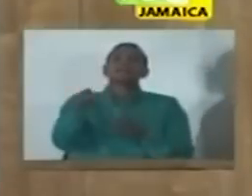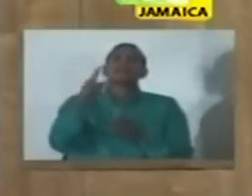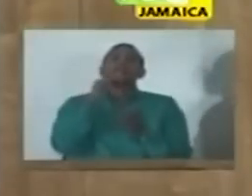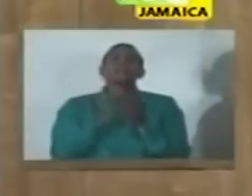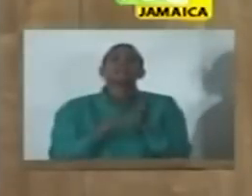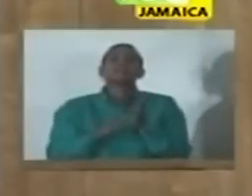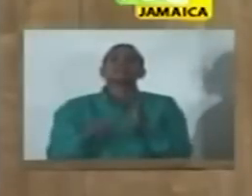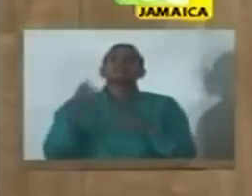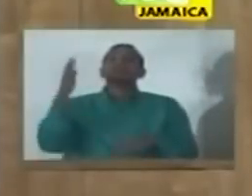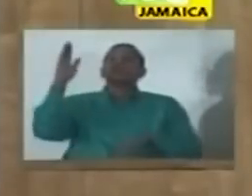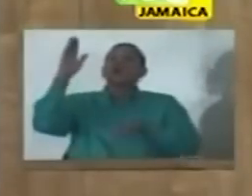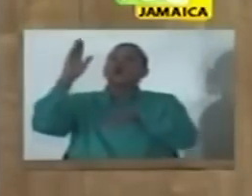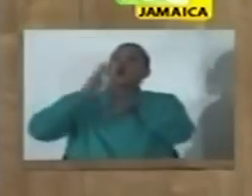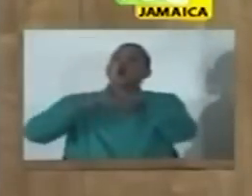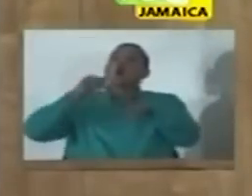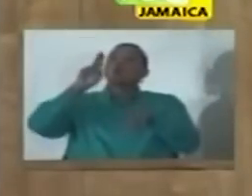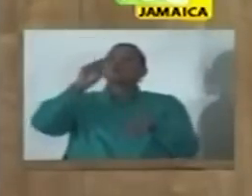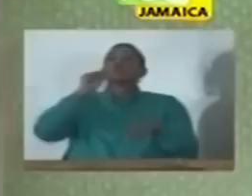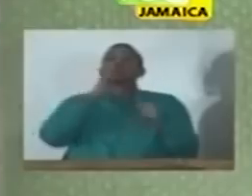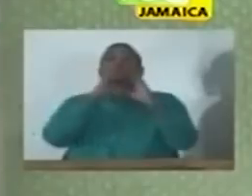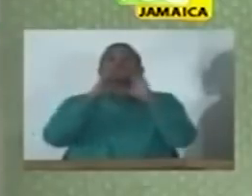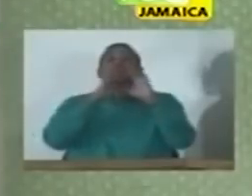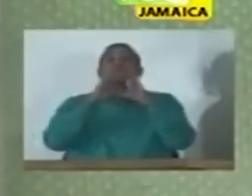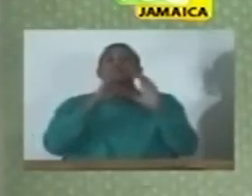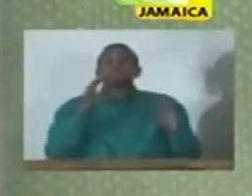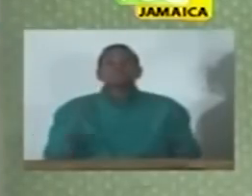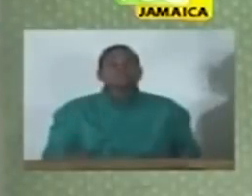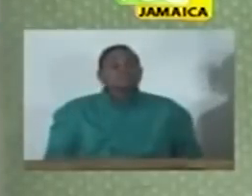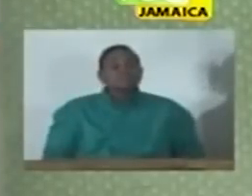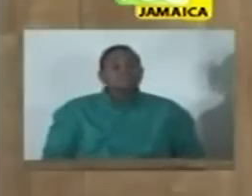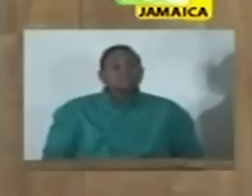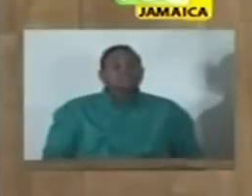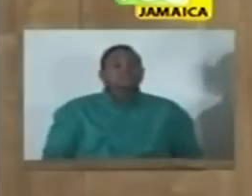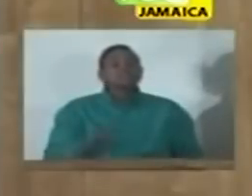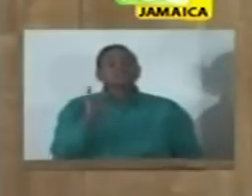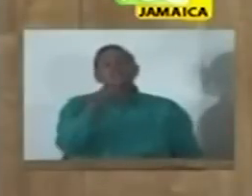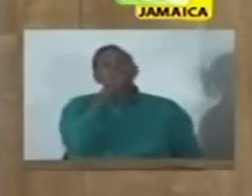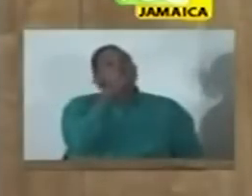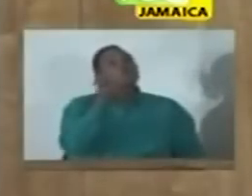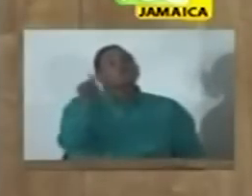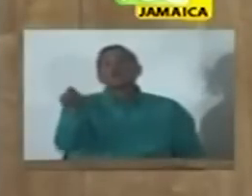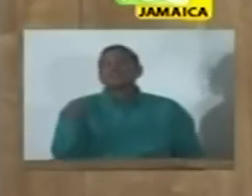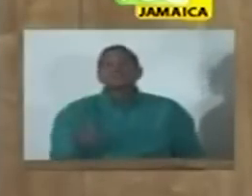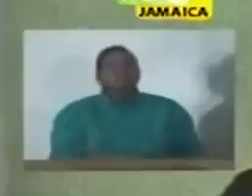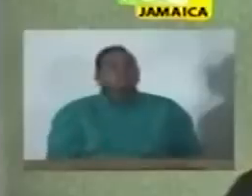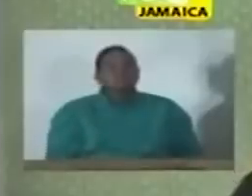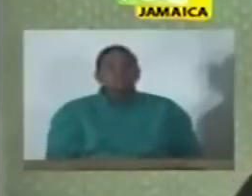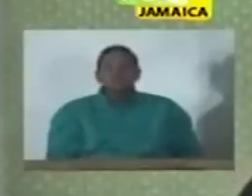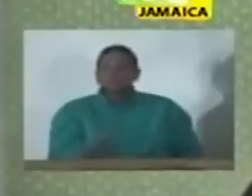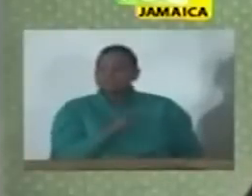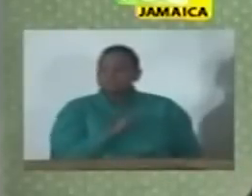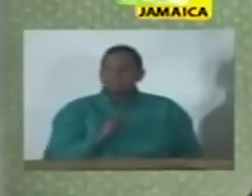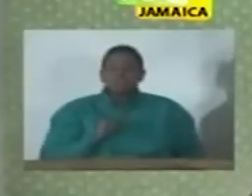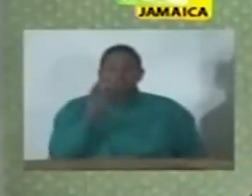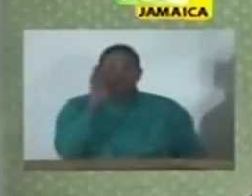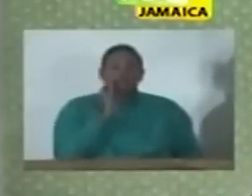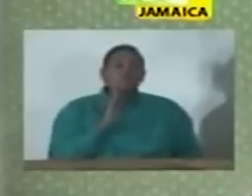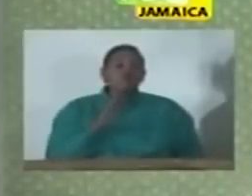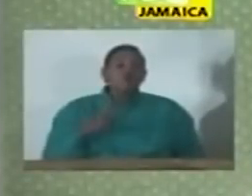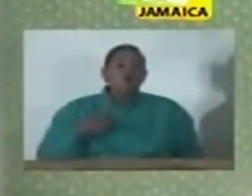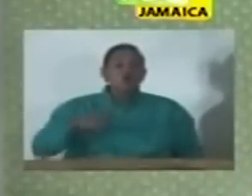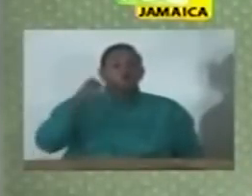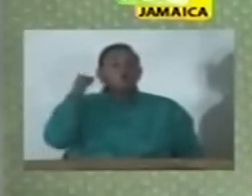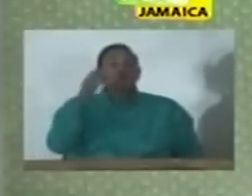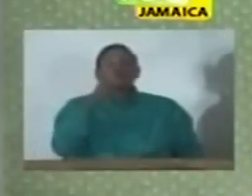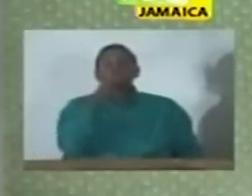in the U.S. Embassy. That's not the question. That's not the question that you asked. Don't. That's the question I Senator asked. Brown, I will not shout at you and